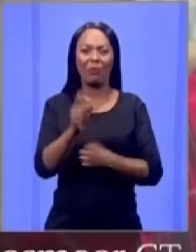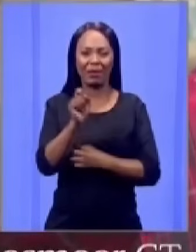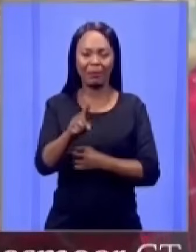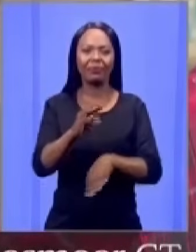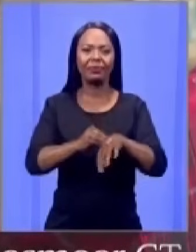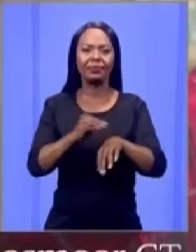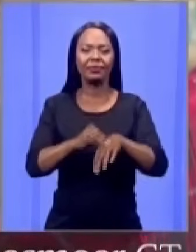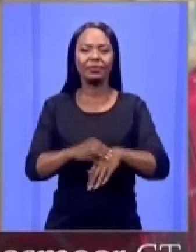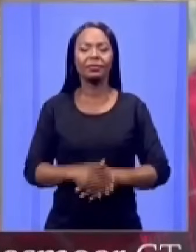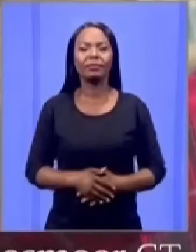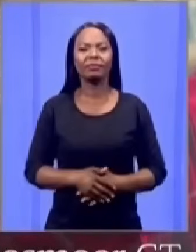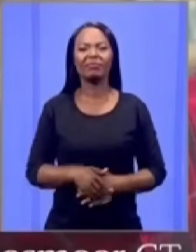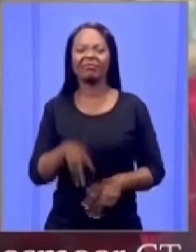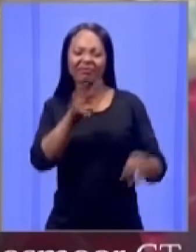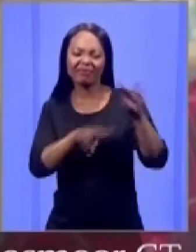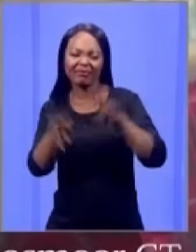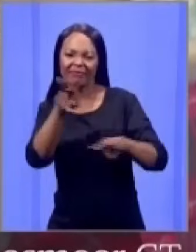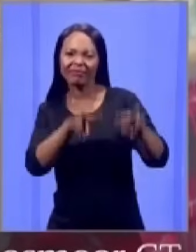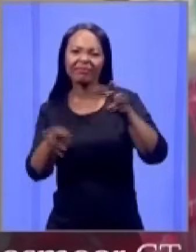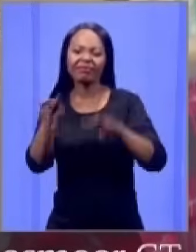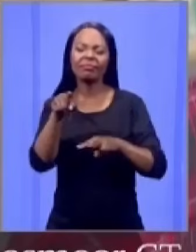and I am,